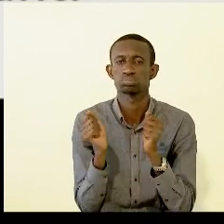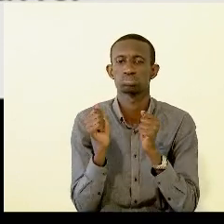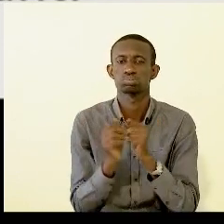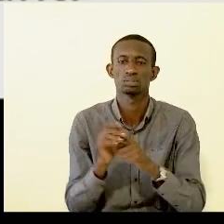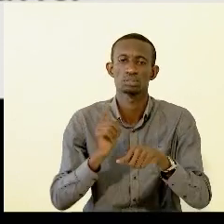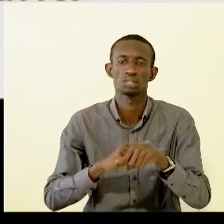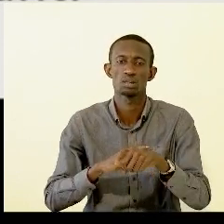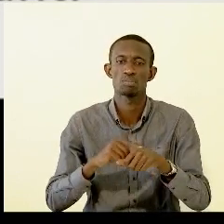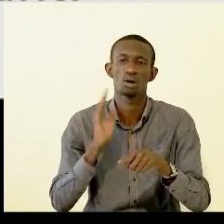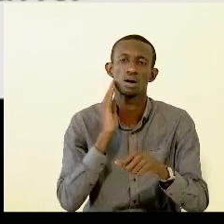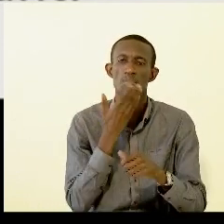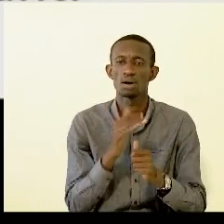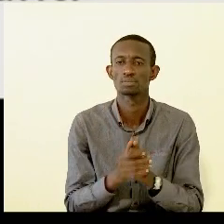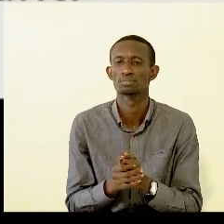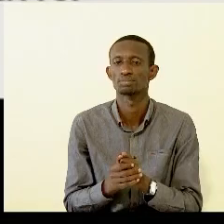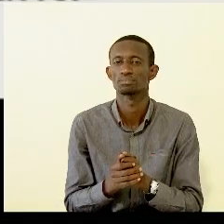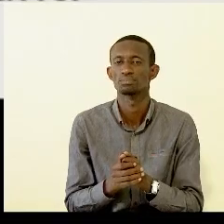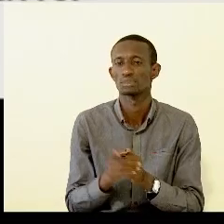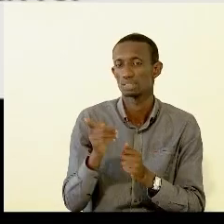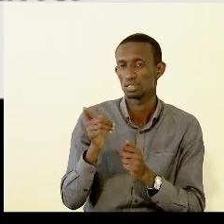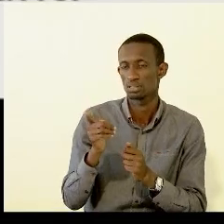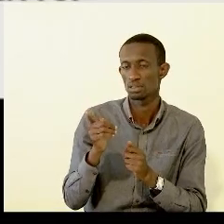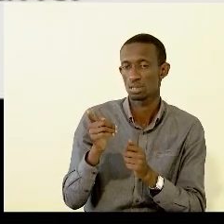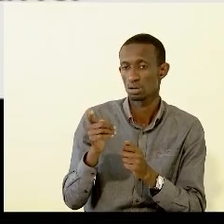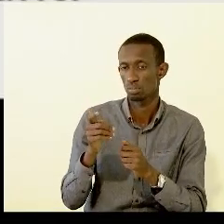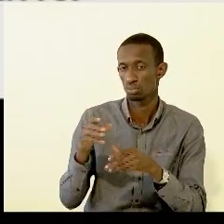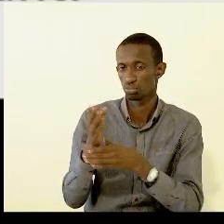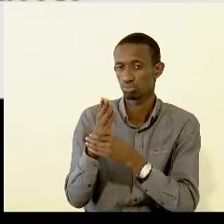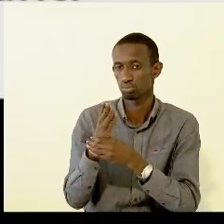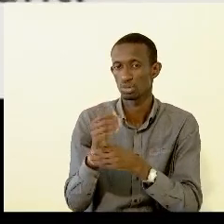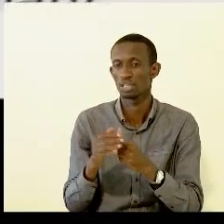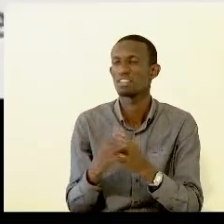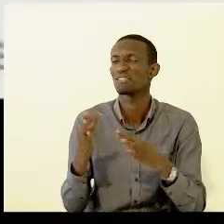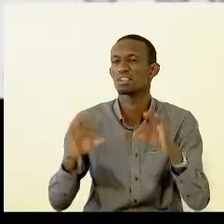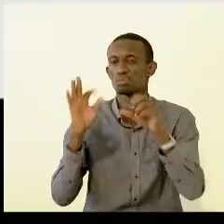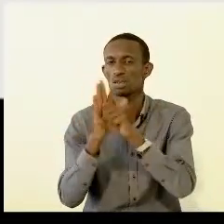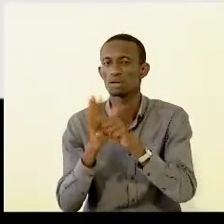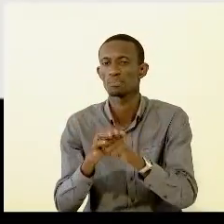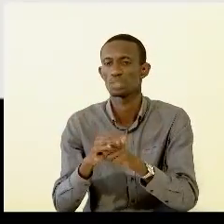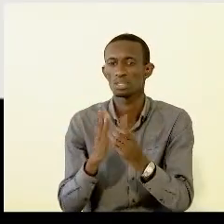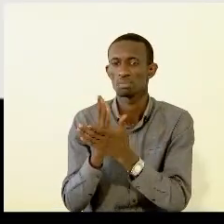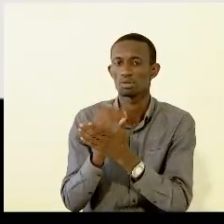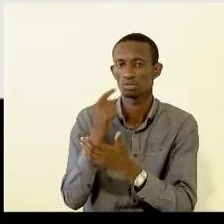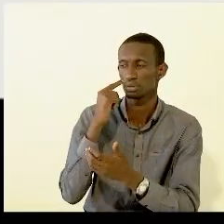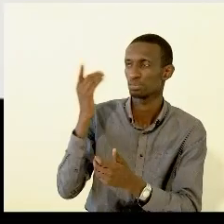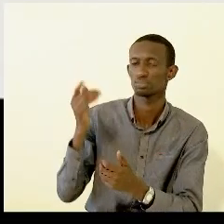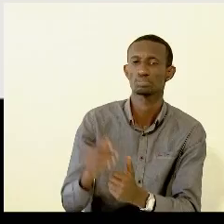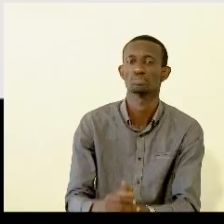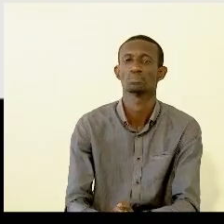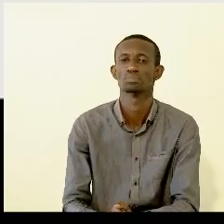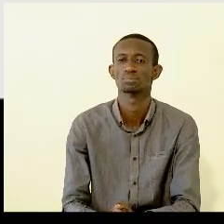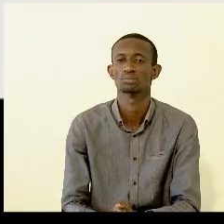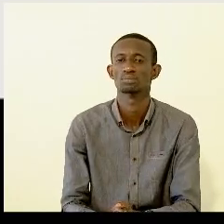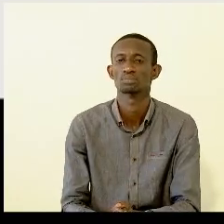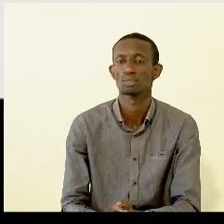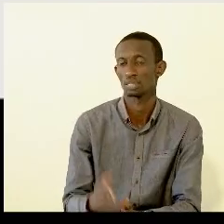spines are developed from leaves, and this is very important because, as you can see, these are